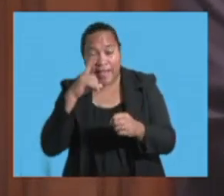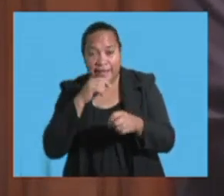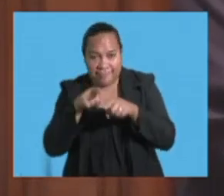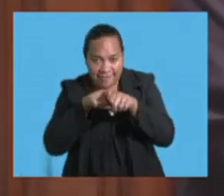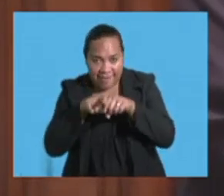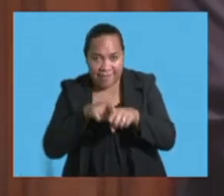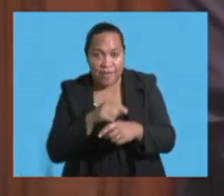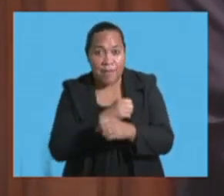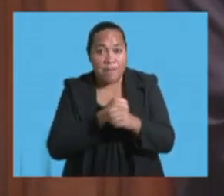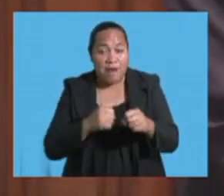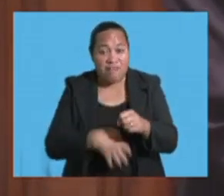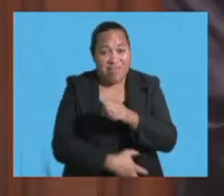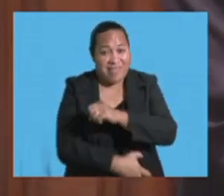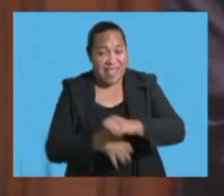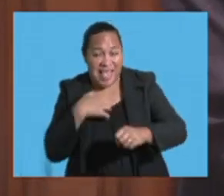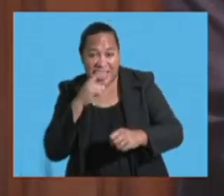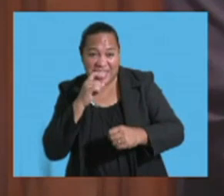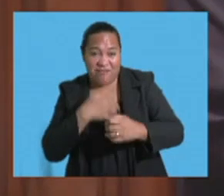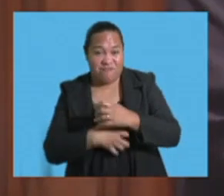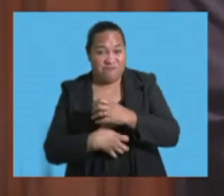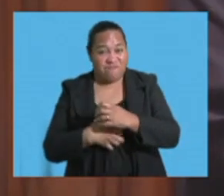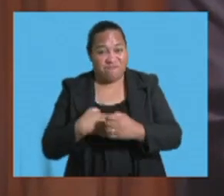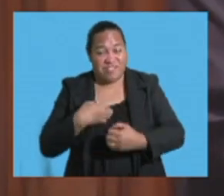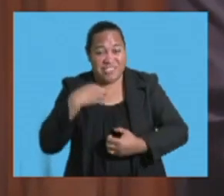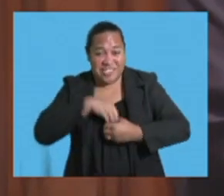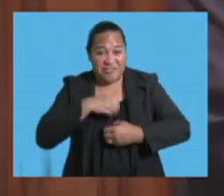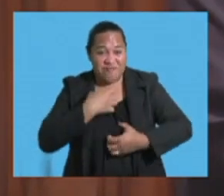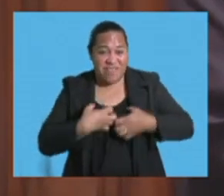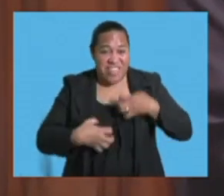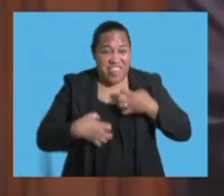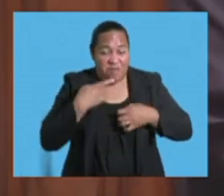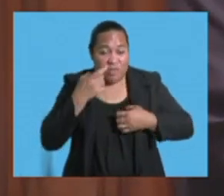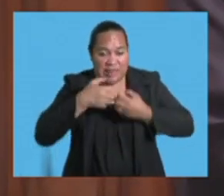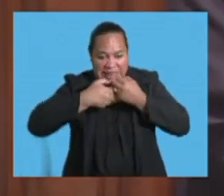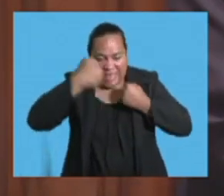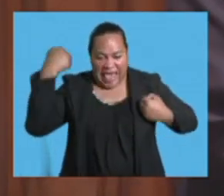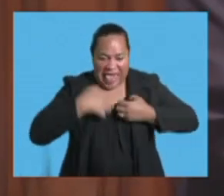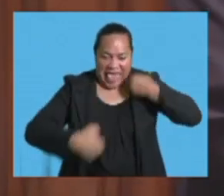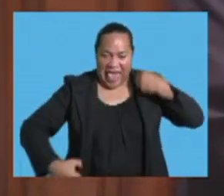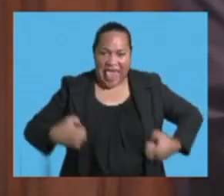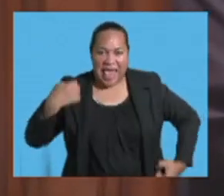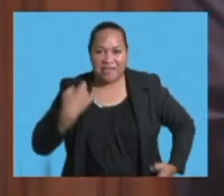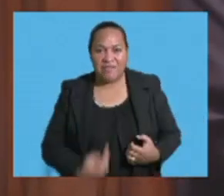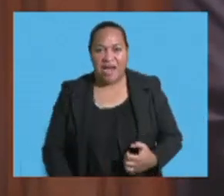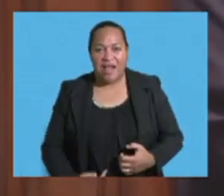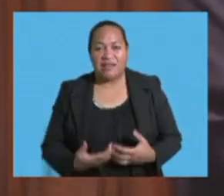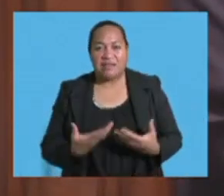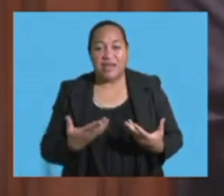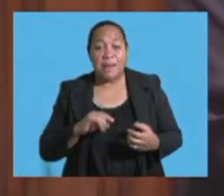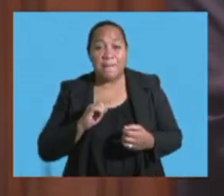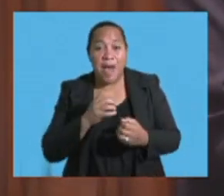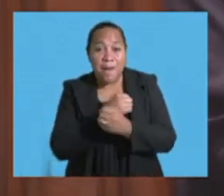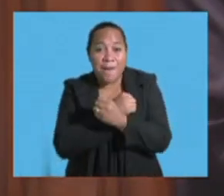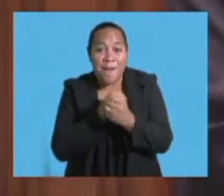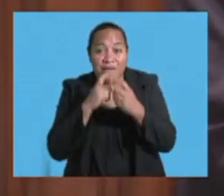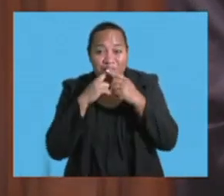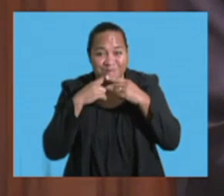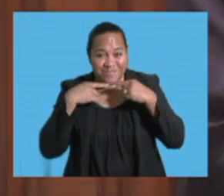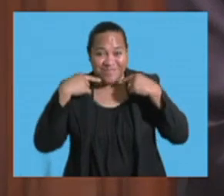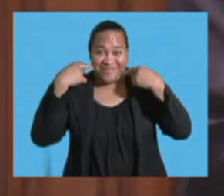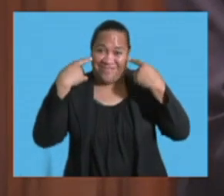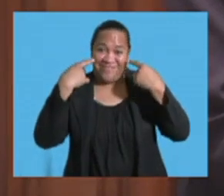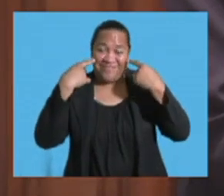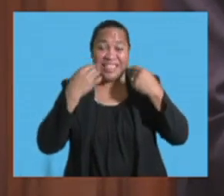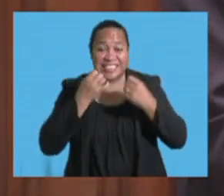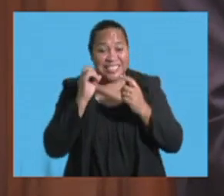The power of anger can rage inside until it tears you apart. But the power of smile, especially